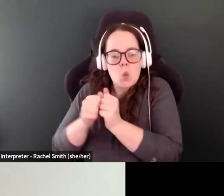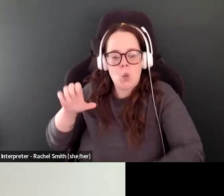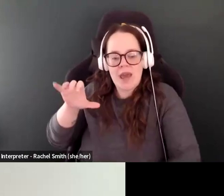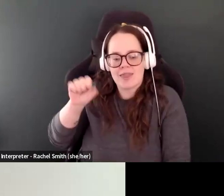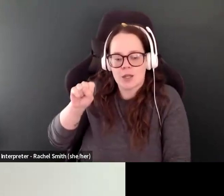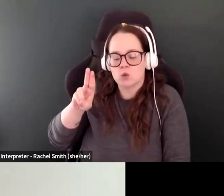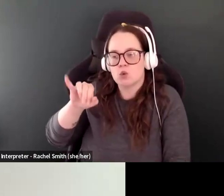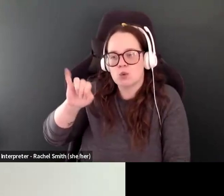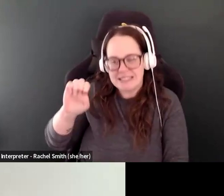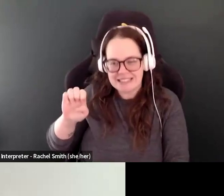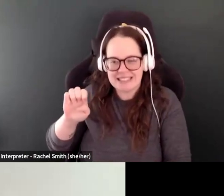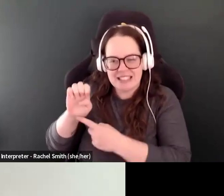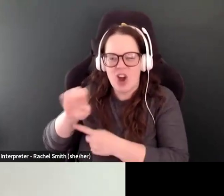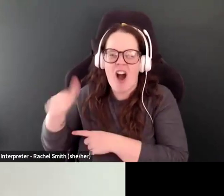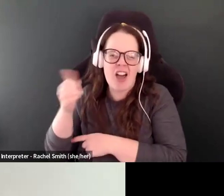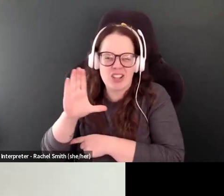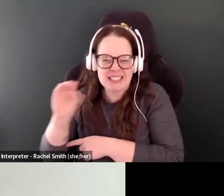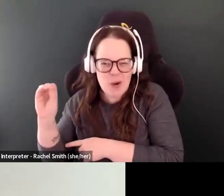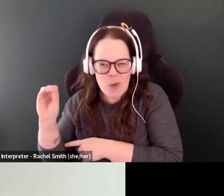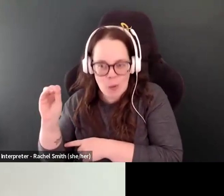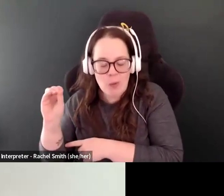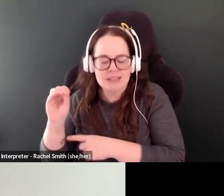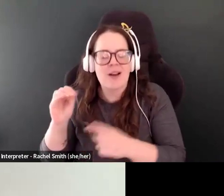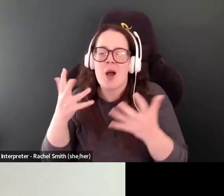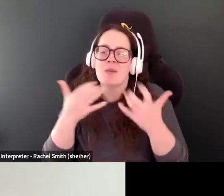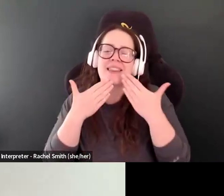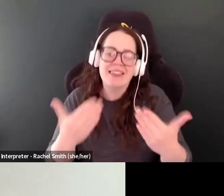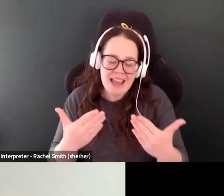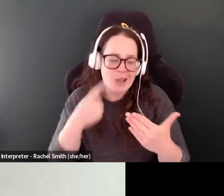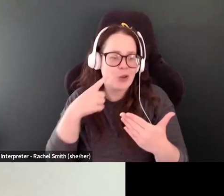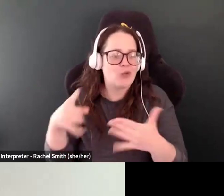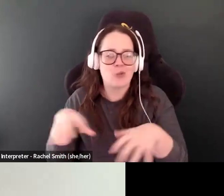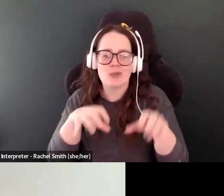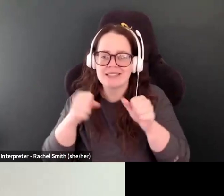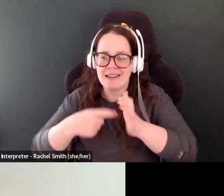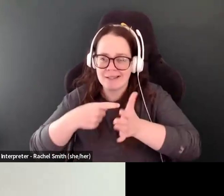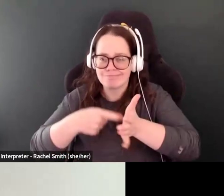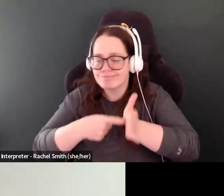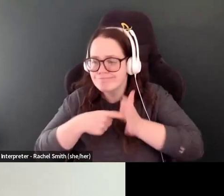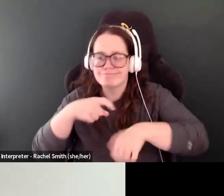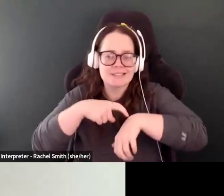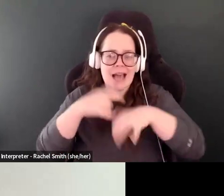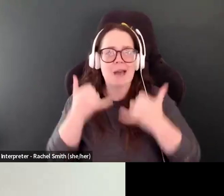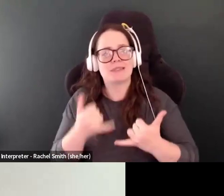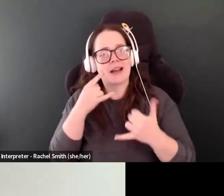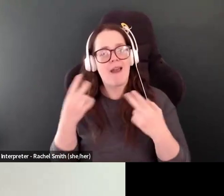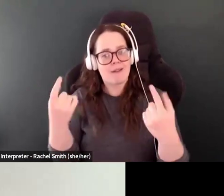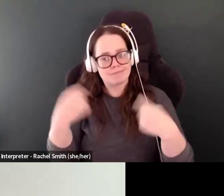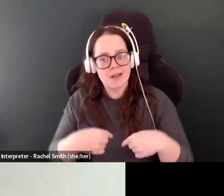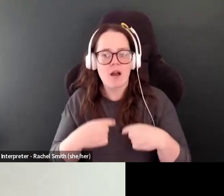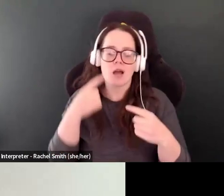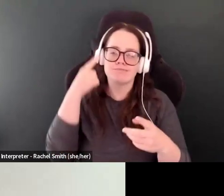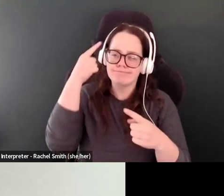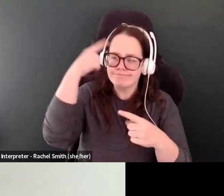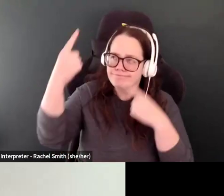so much for taking the time this afternoon to think about arts education and to think about some of the ways that we can be active